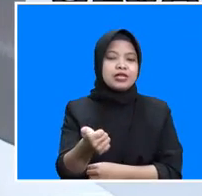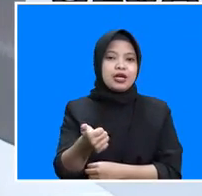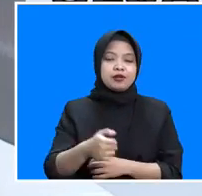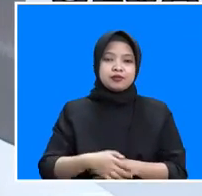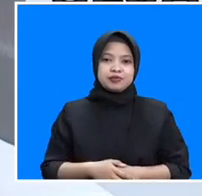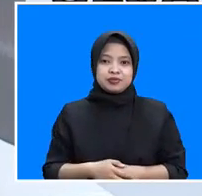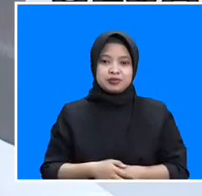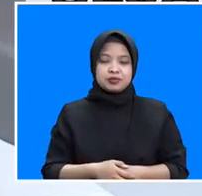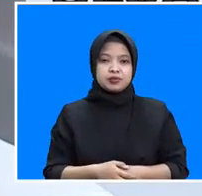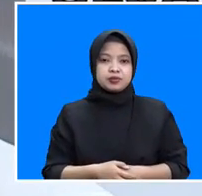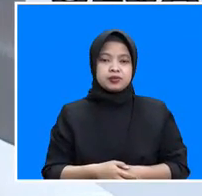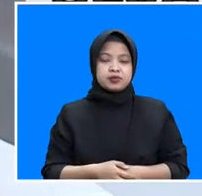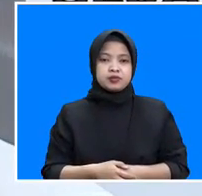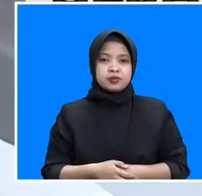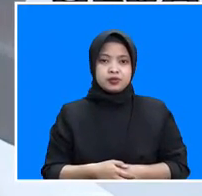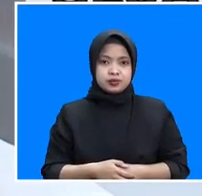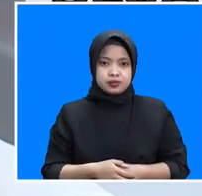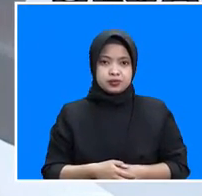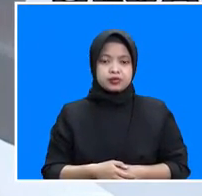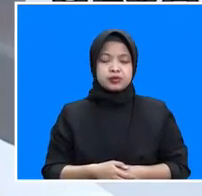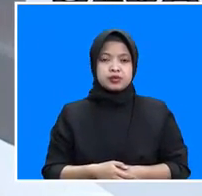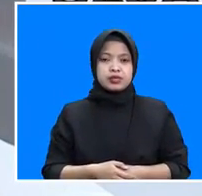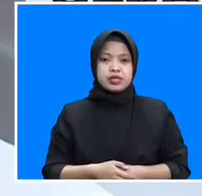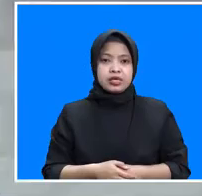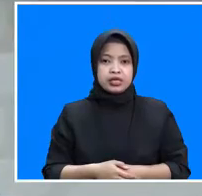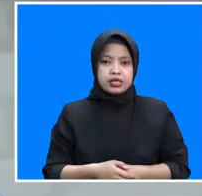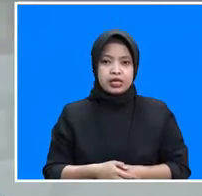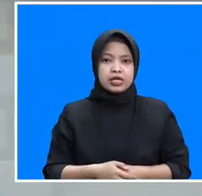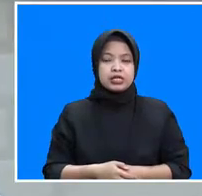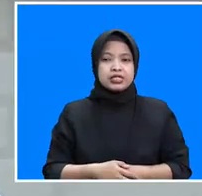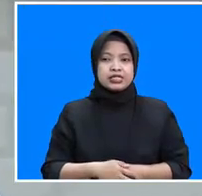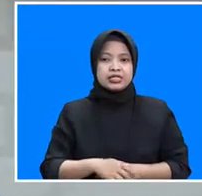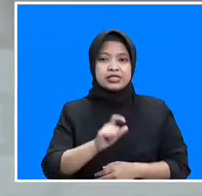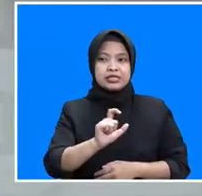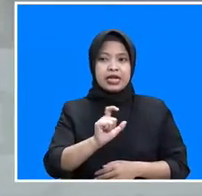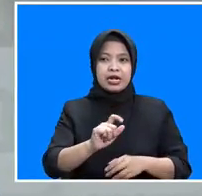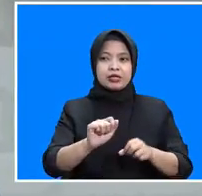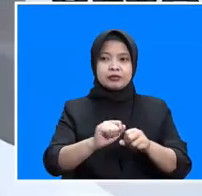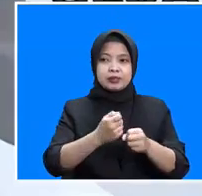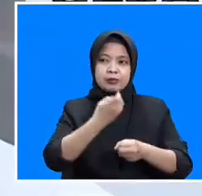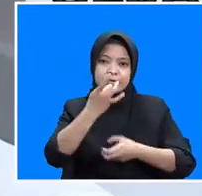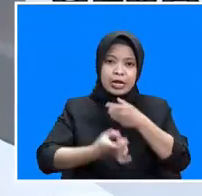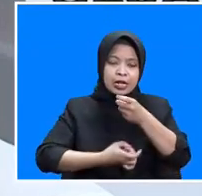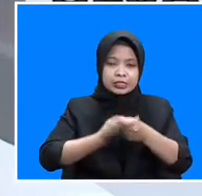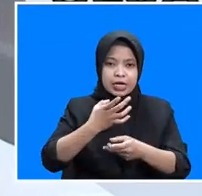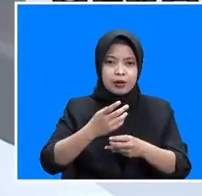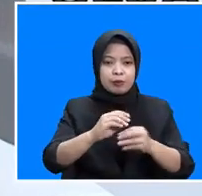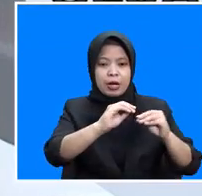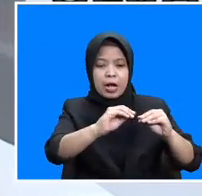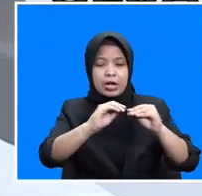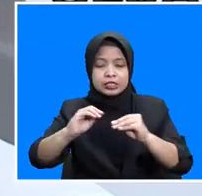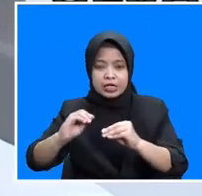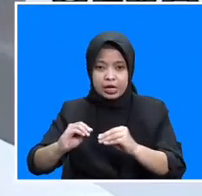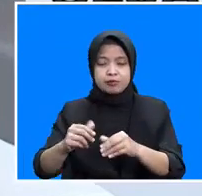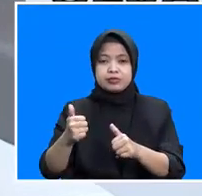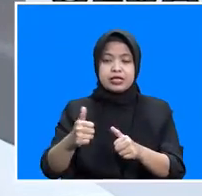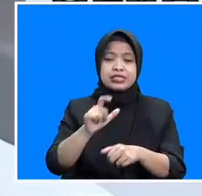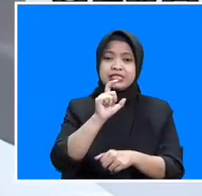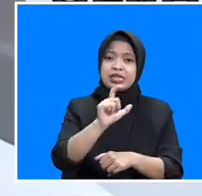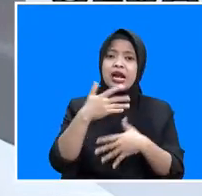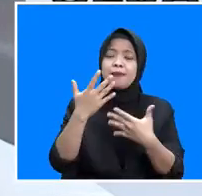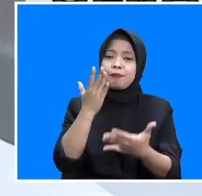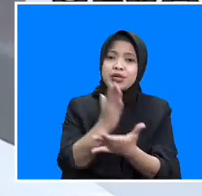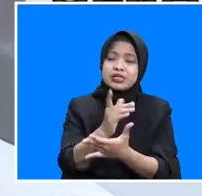pedagogical methods in their classroom. I mean, absolutely number one. And then how we do that is we need to really make sure that